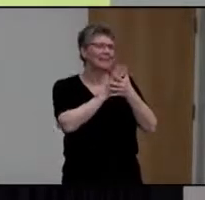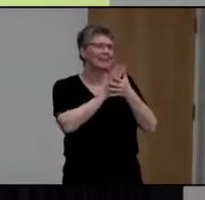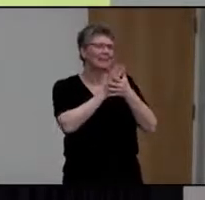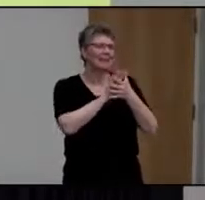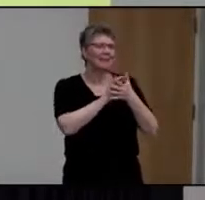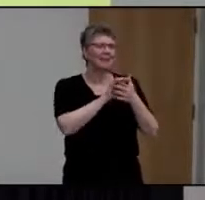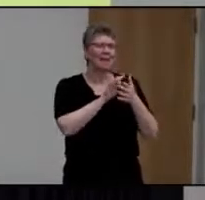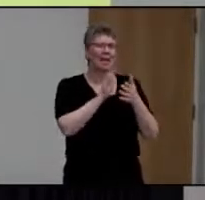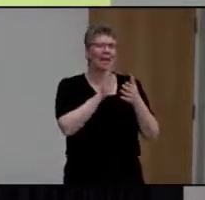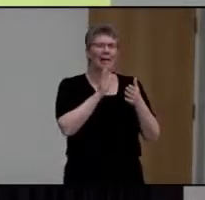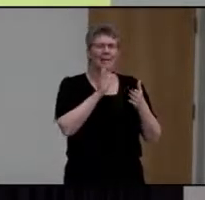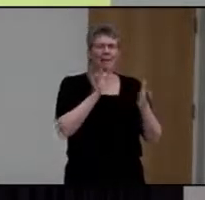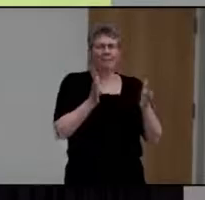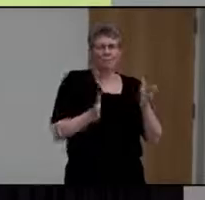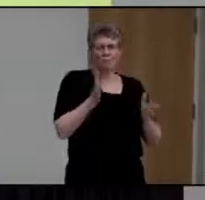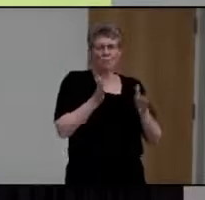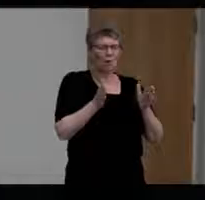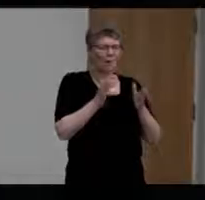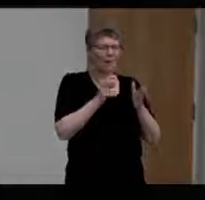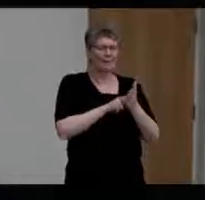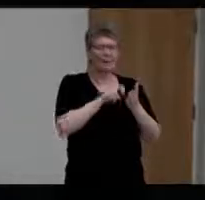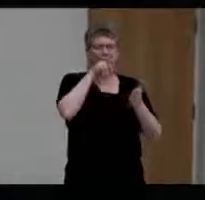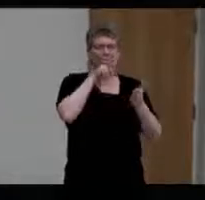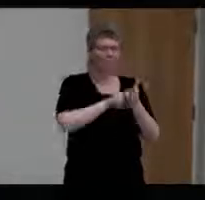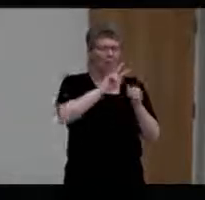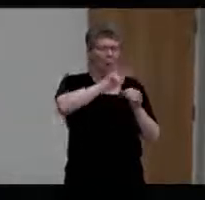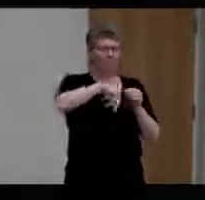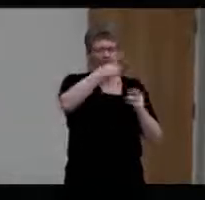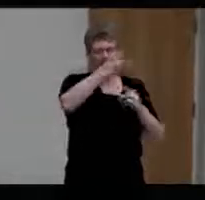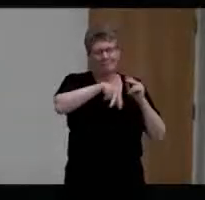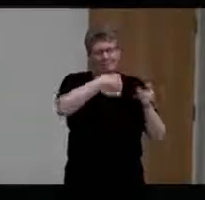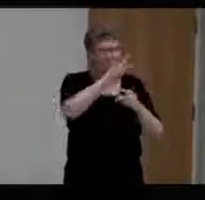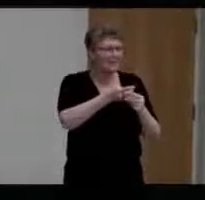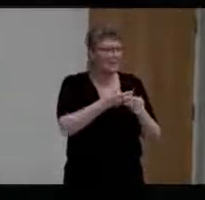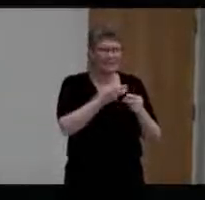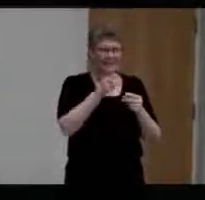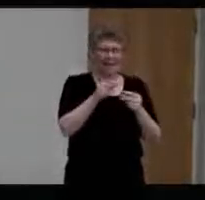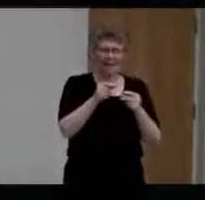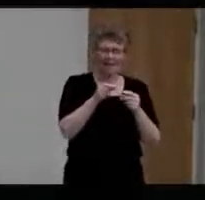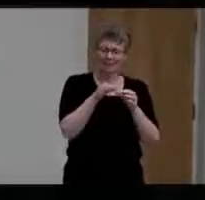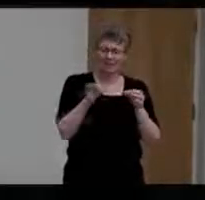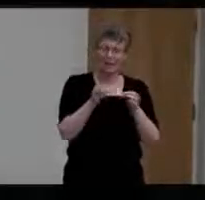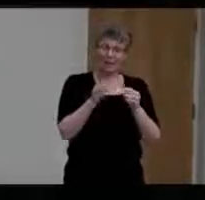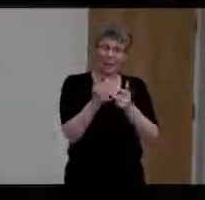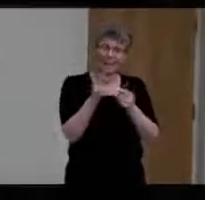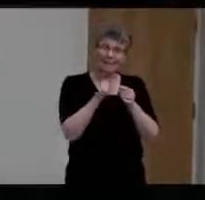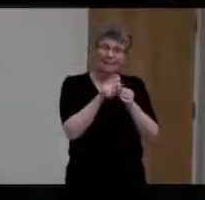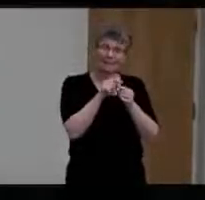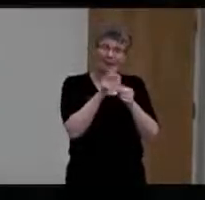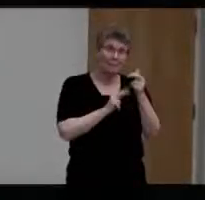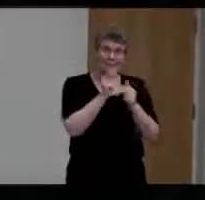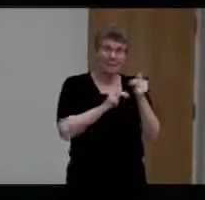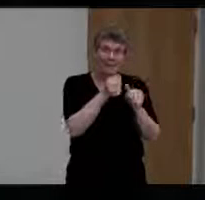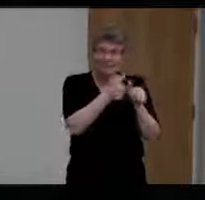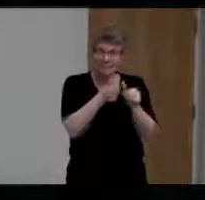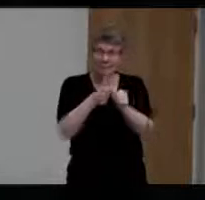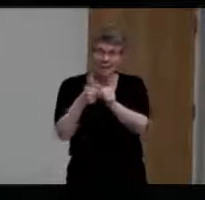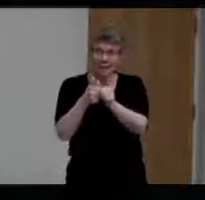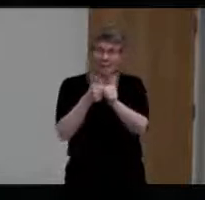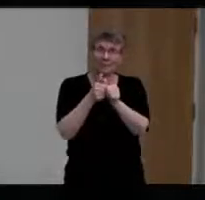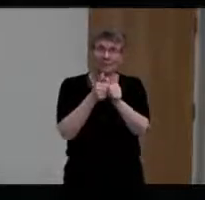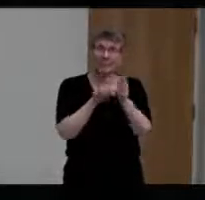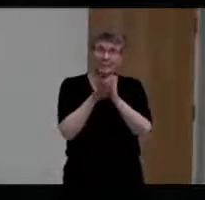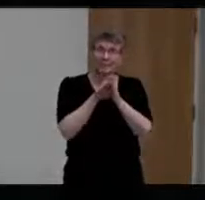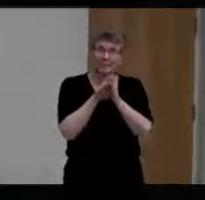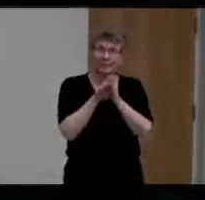up and then the next thing you think of is just wait till they start building themselves and building more and building armies and taking over, right? I mean, this is what the